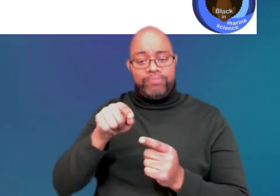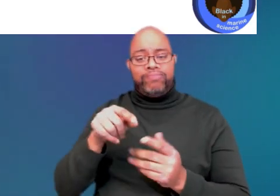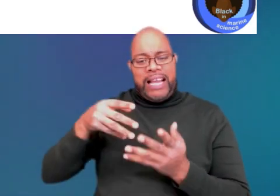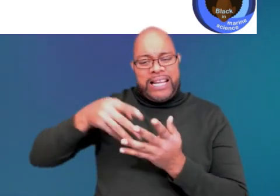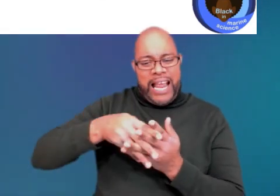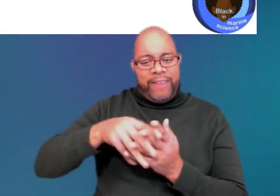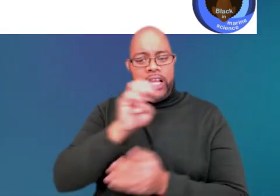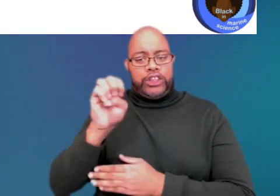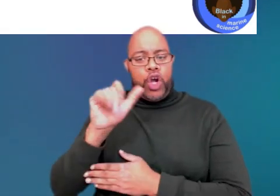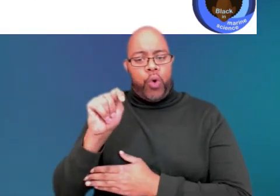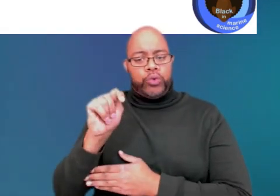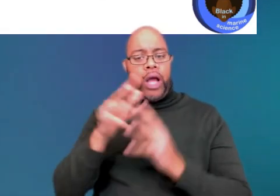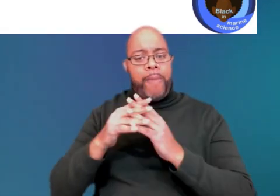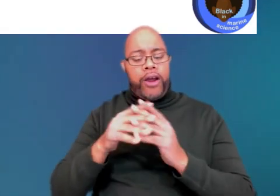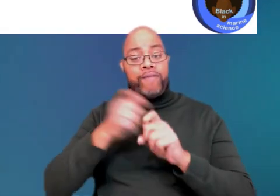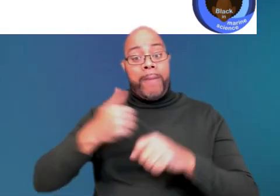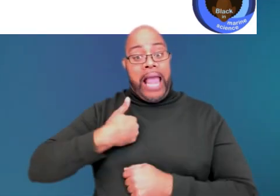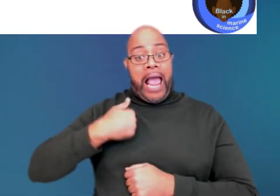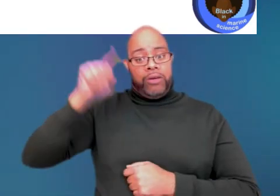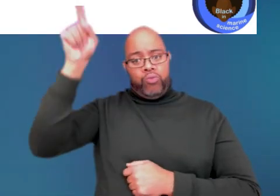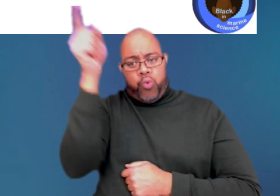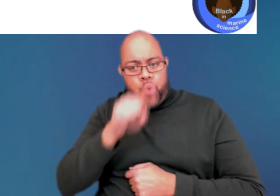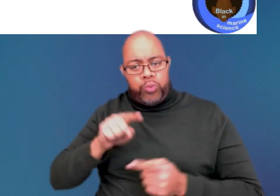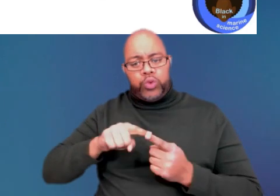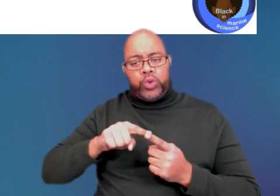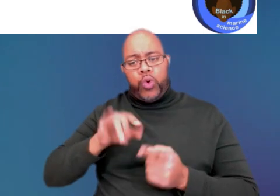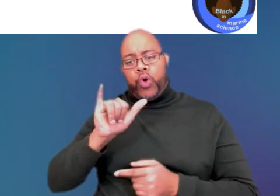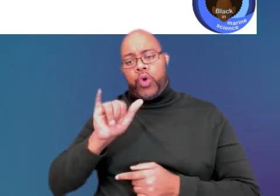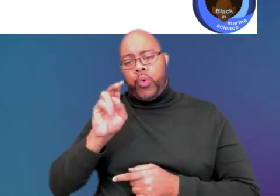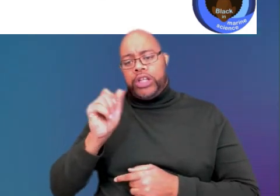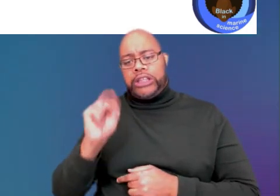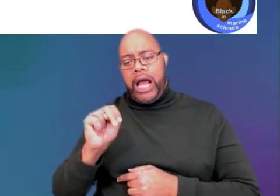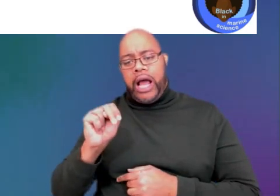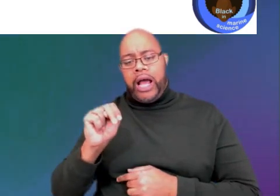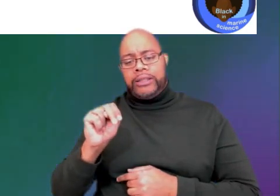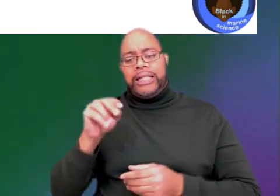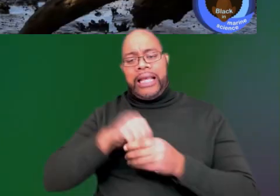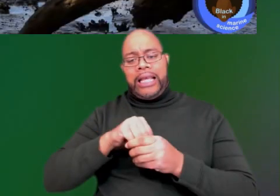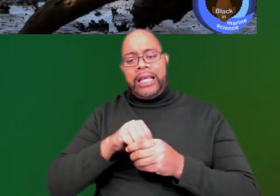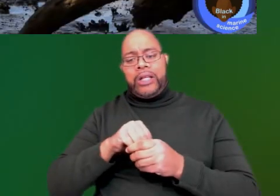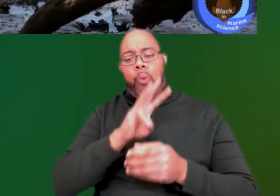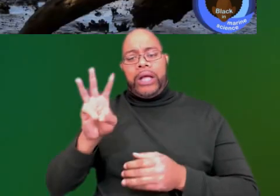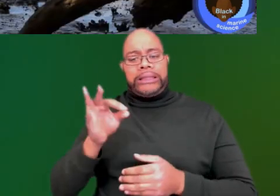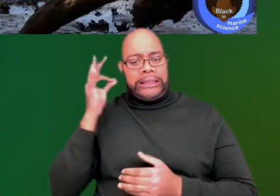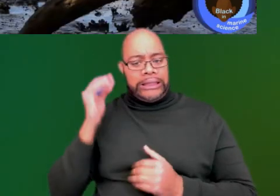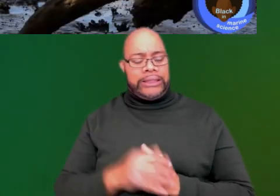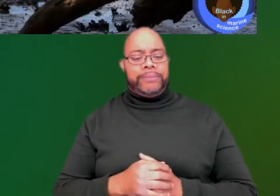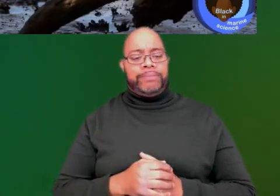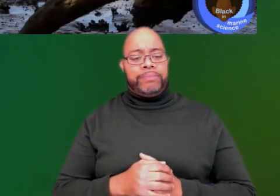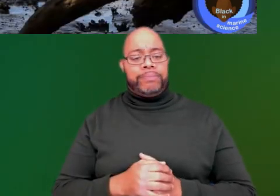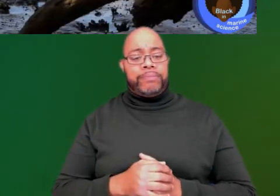coast of the American continents, from Canada to the Yucatan Peninsula and the West Indies. An oyster